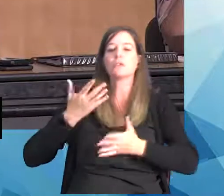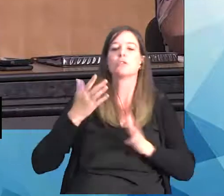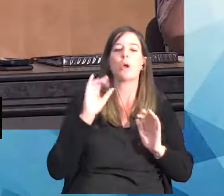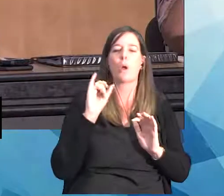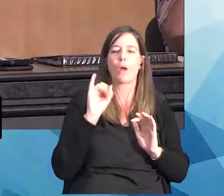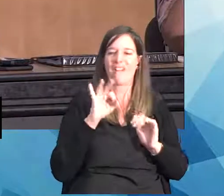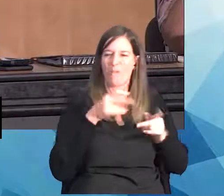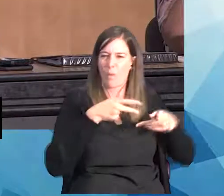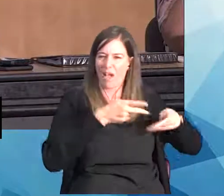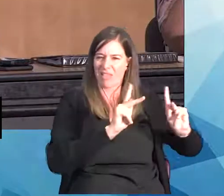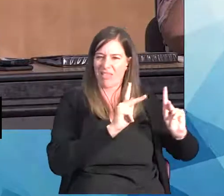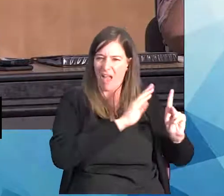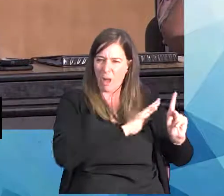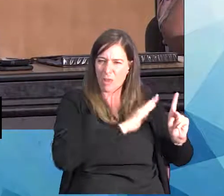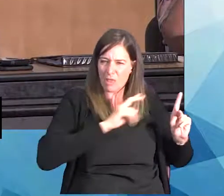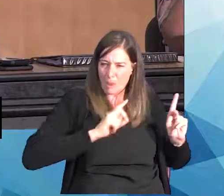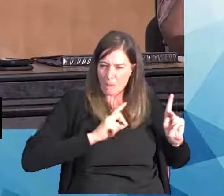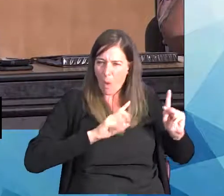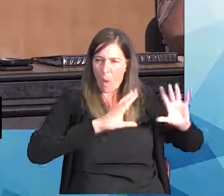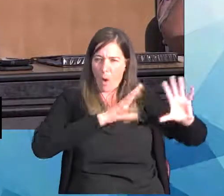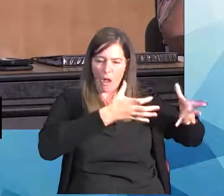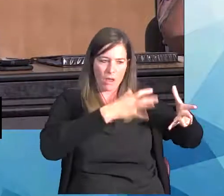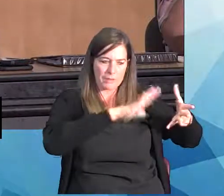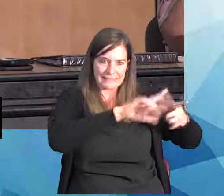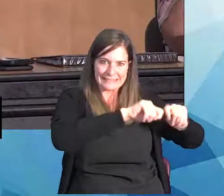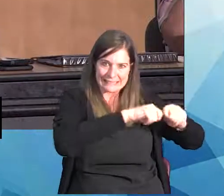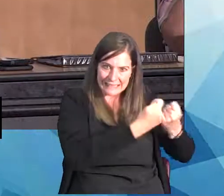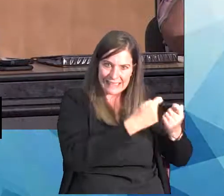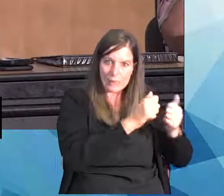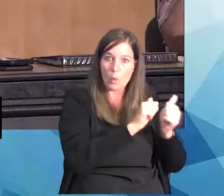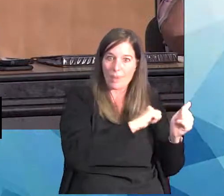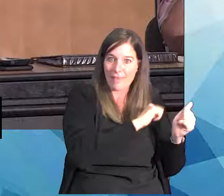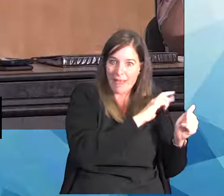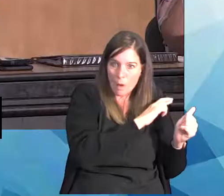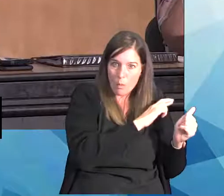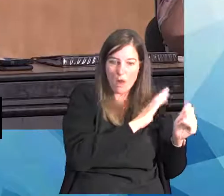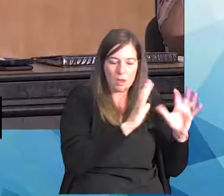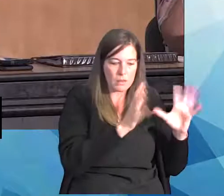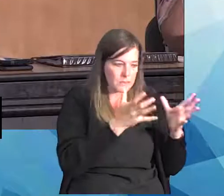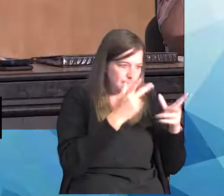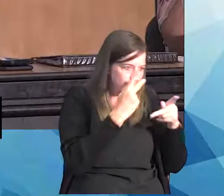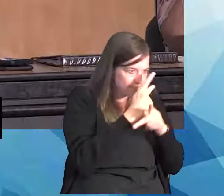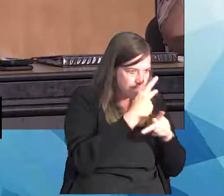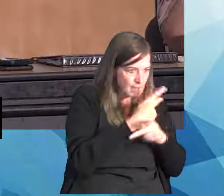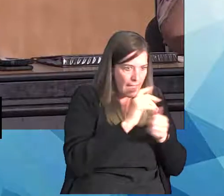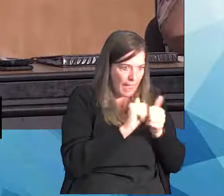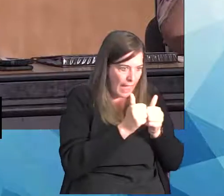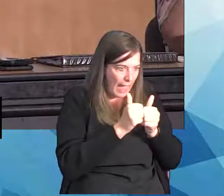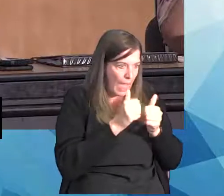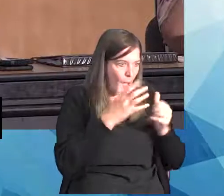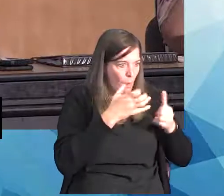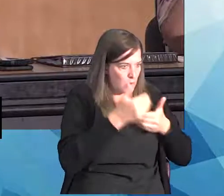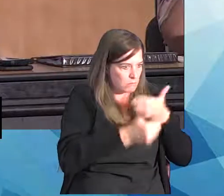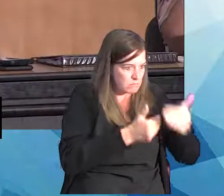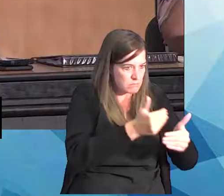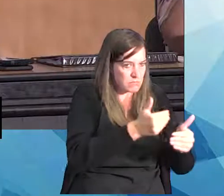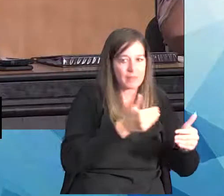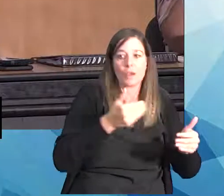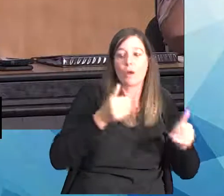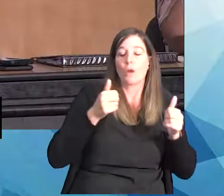to use their executive decision-making to figure out how to proceed in that temporary contract, that gives the